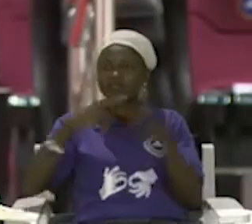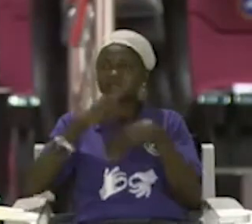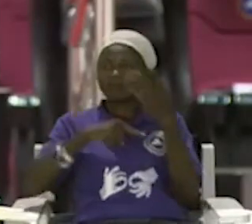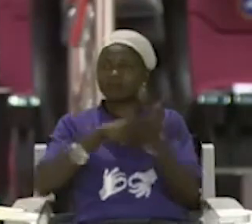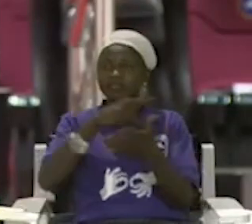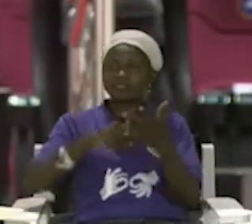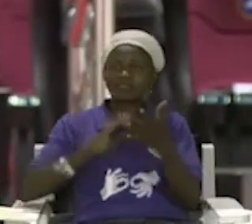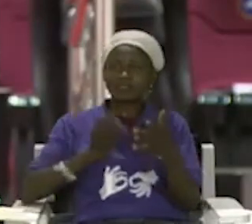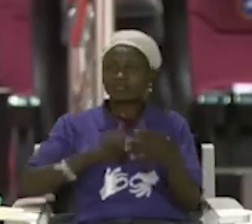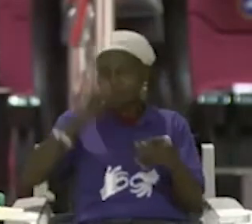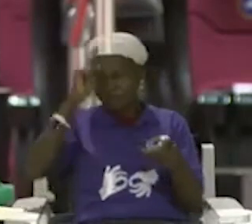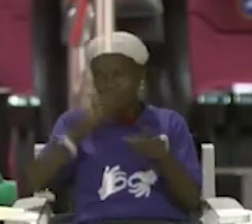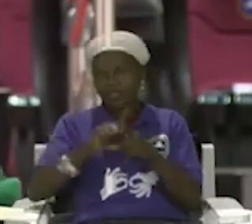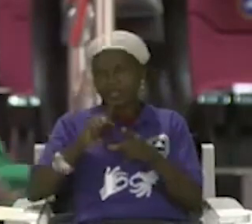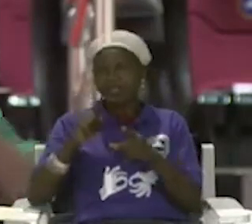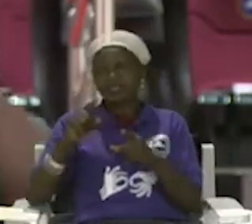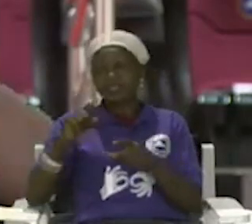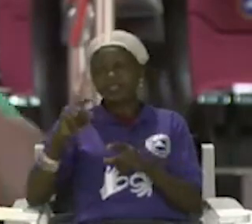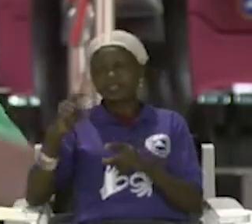our brothers from the north.